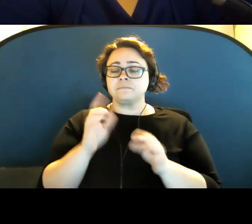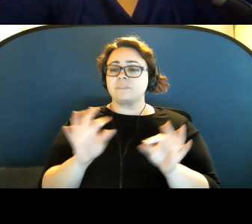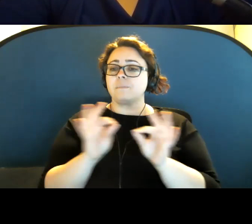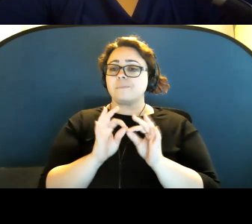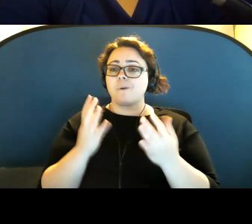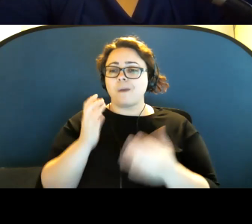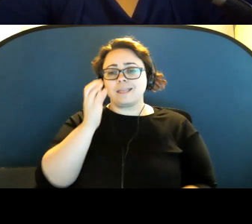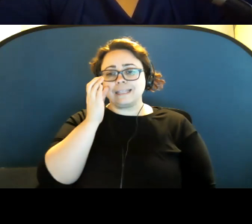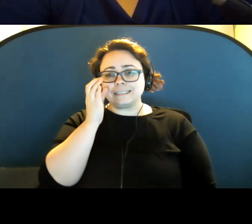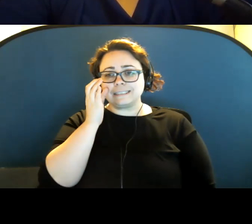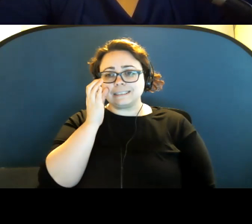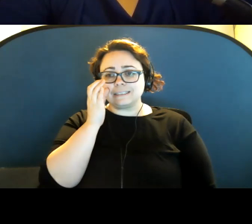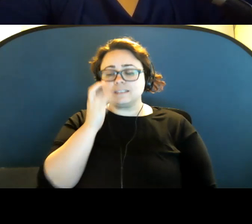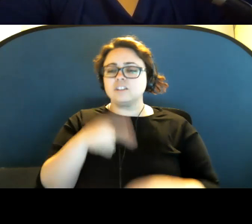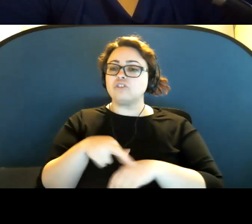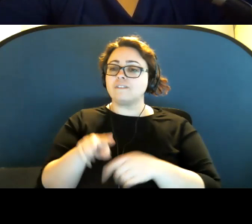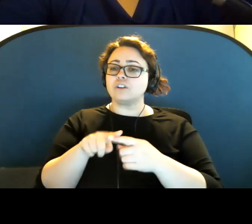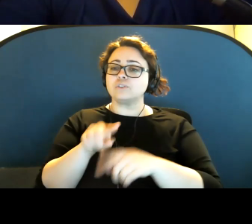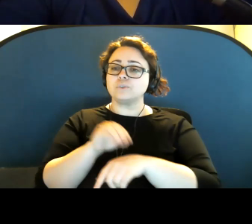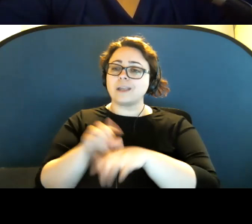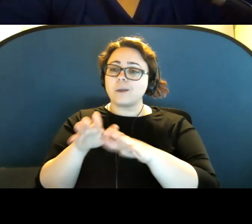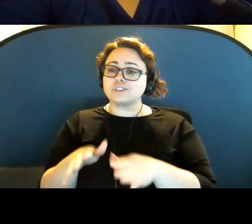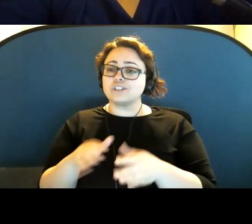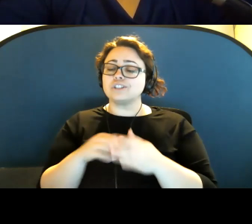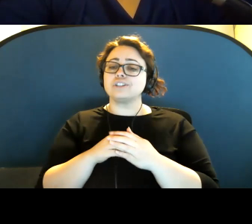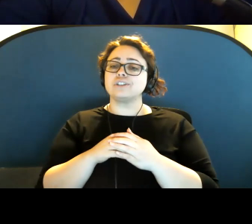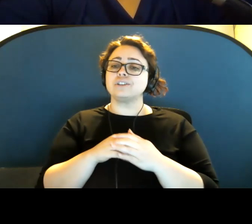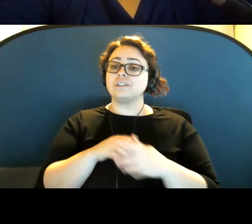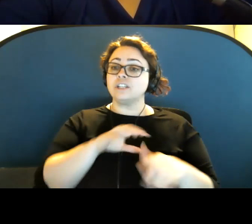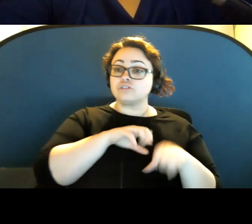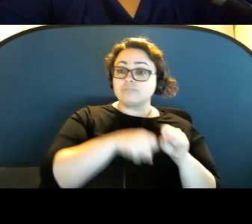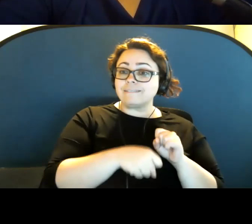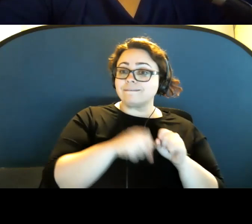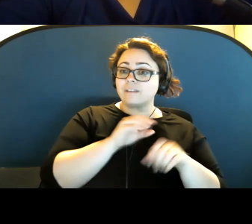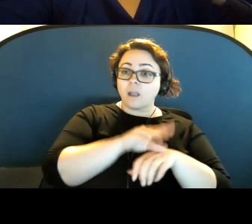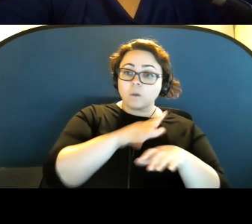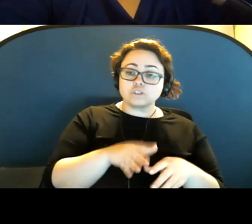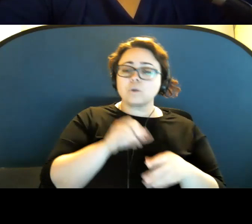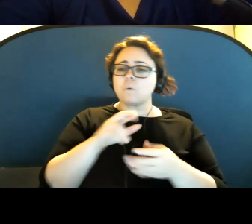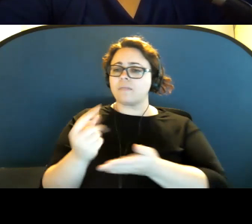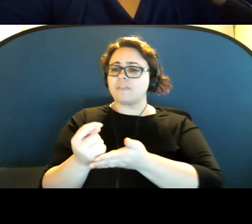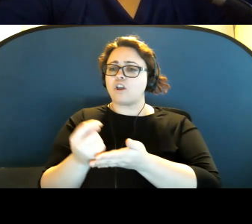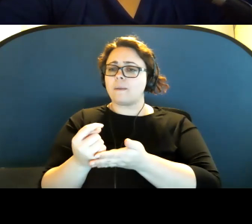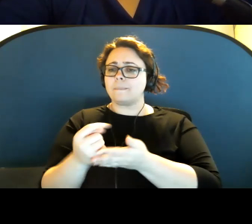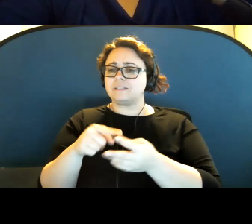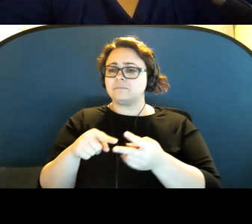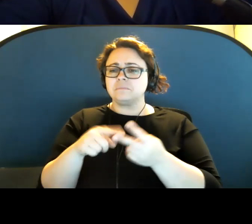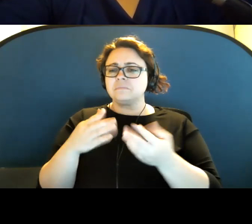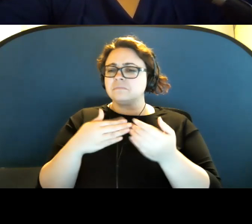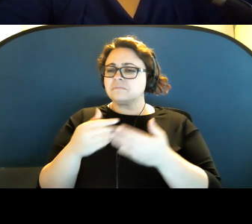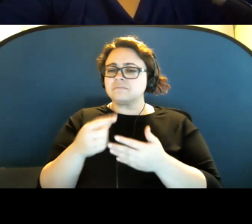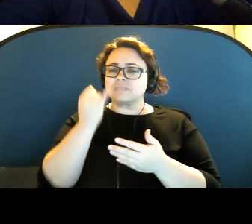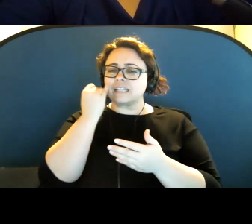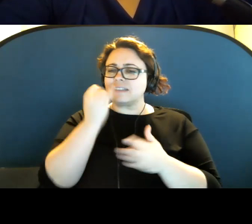referring to a counseling or, grief counseling or even just therapy, whether or not they're on hospice, would be